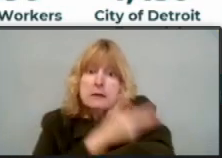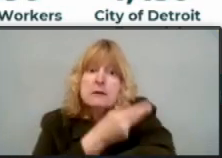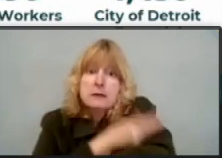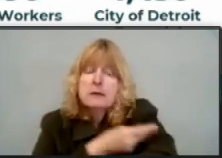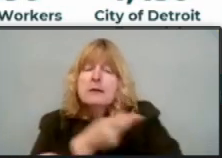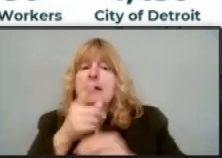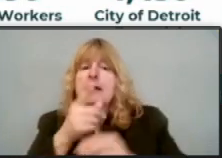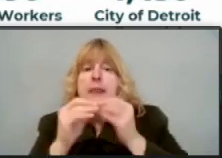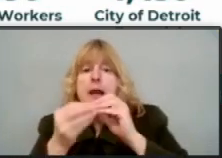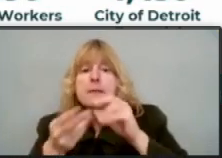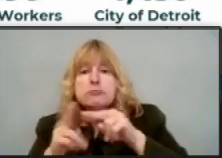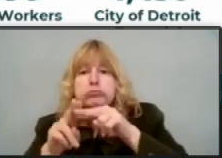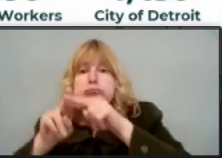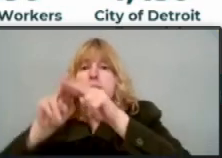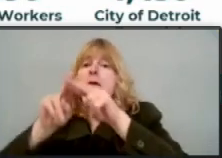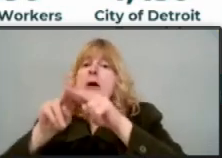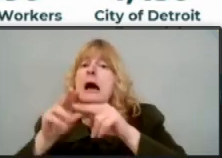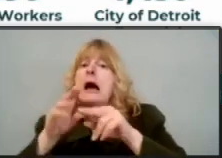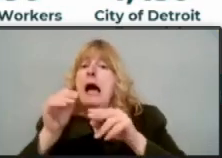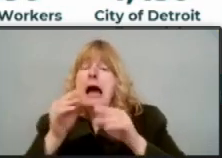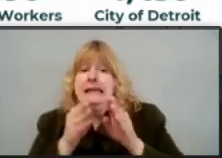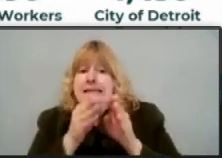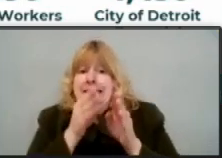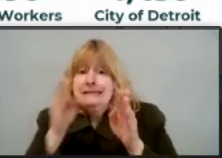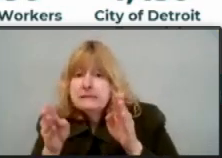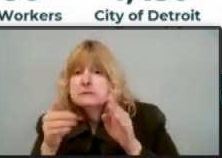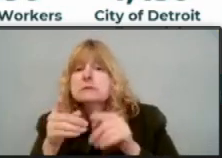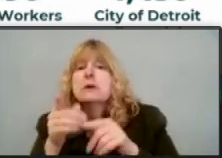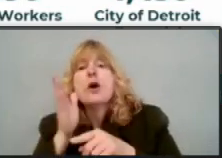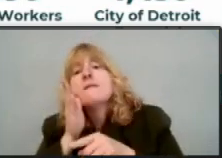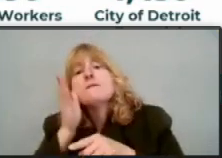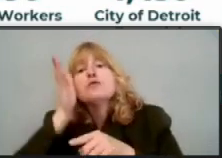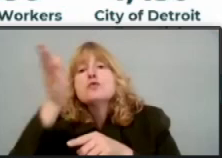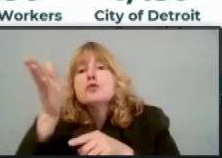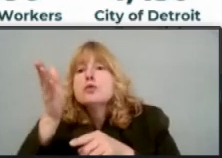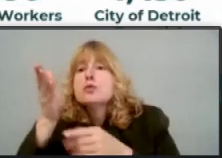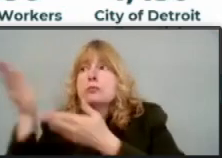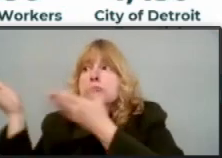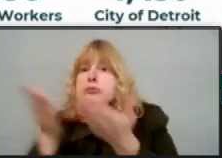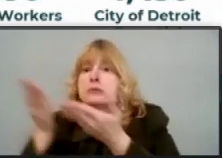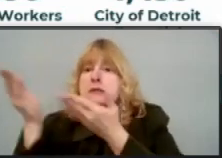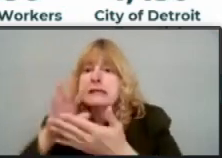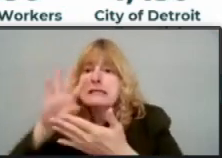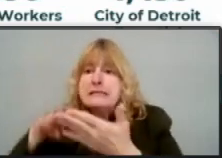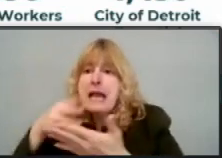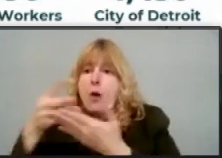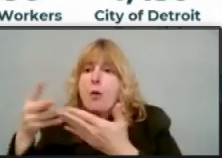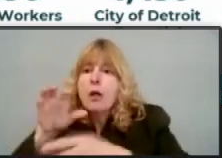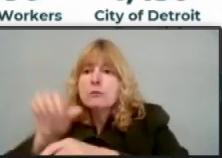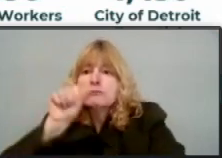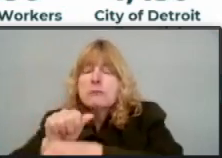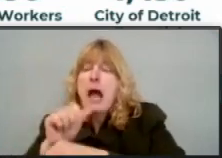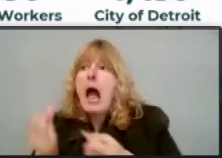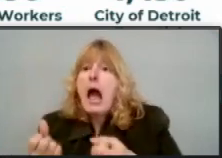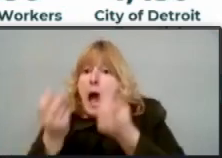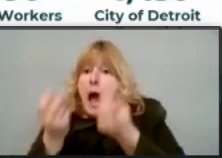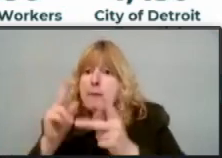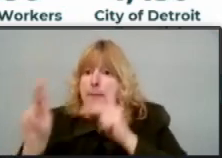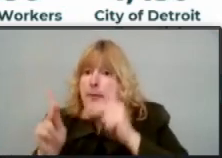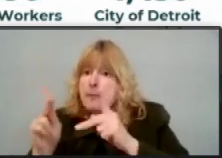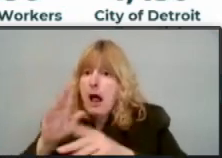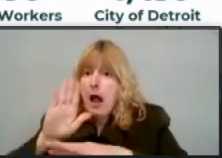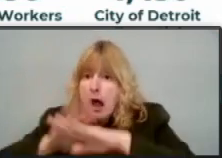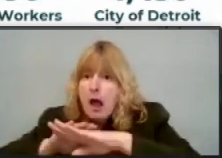vaccine. And then something new they just added was the future doses scheduled. So you can see how many people are scheduled to get